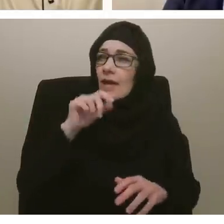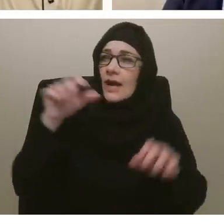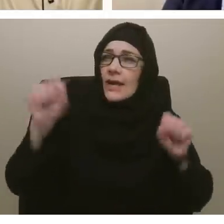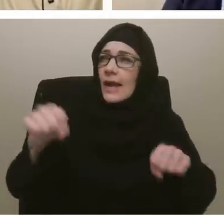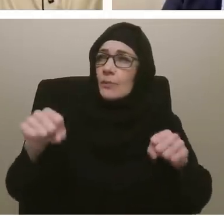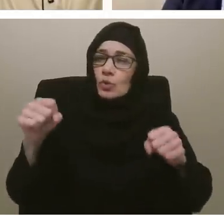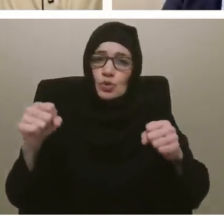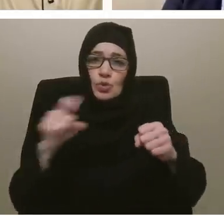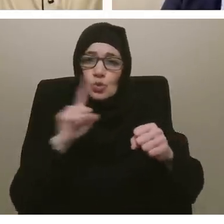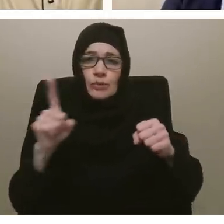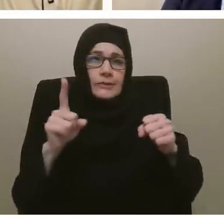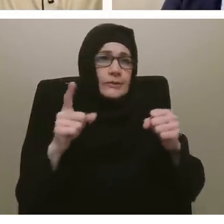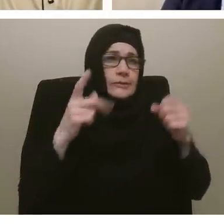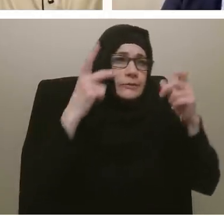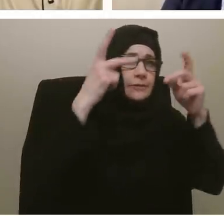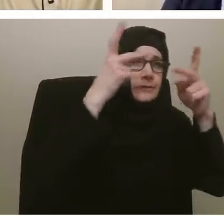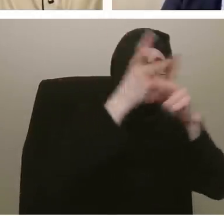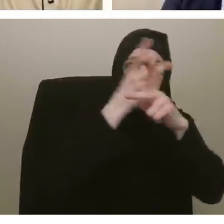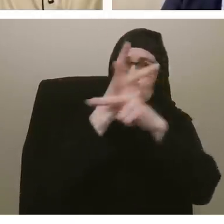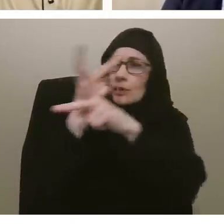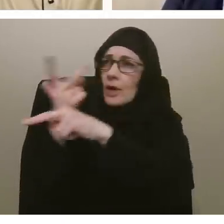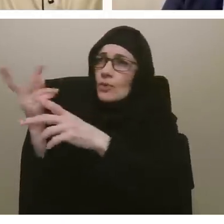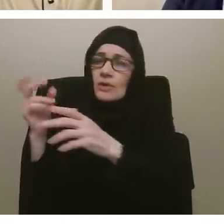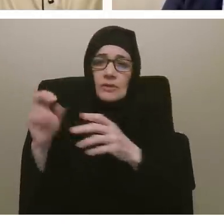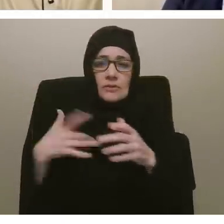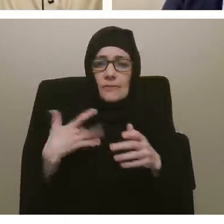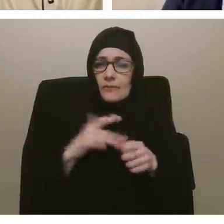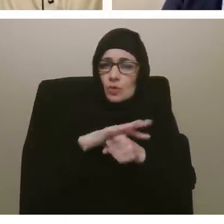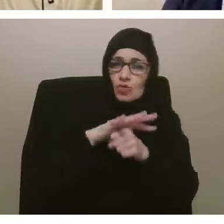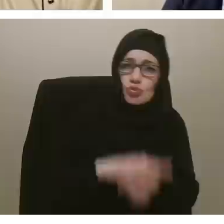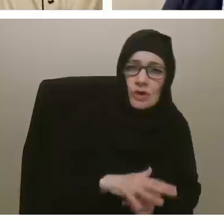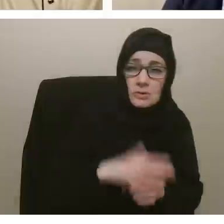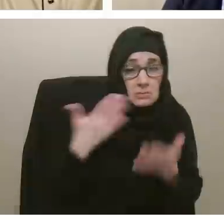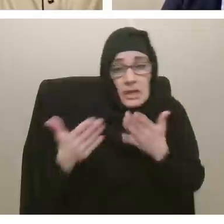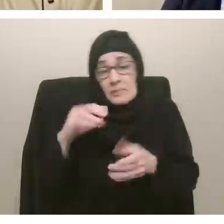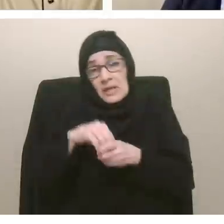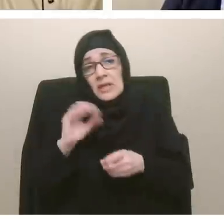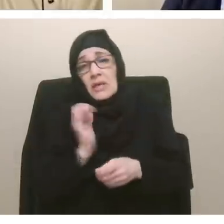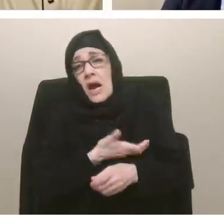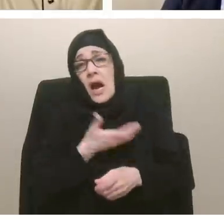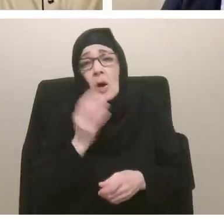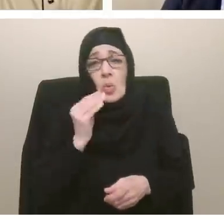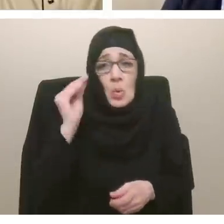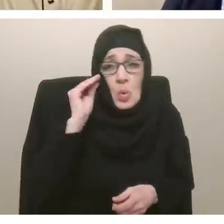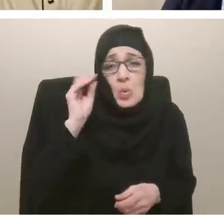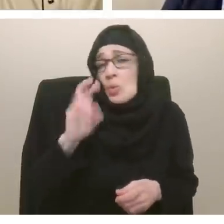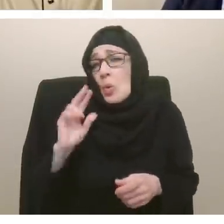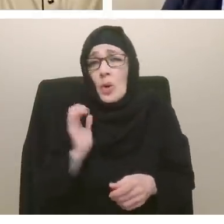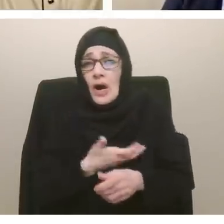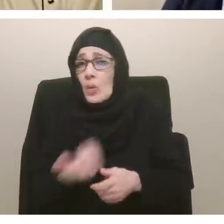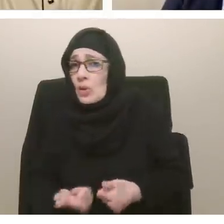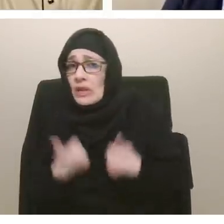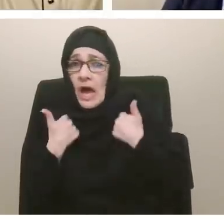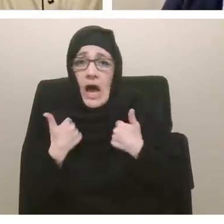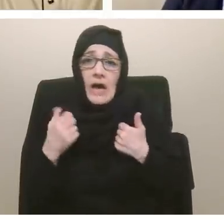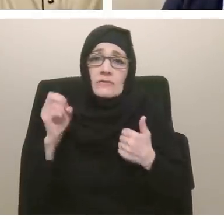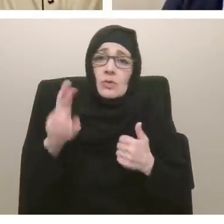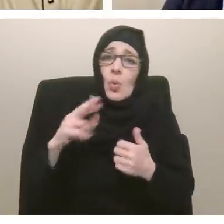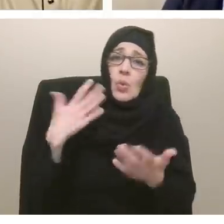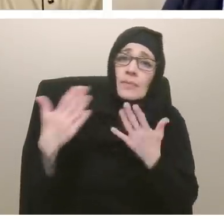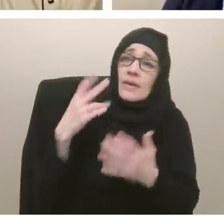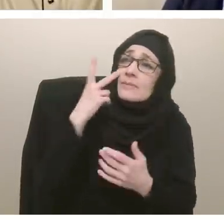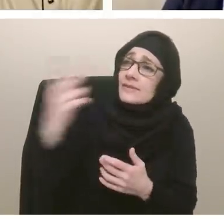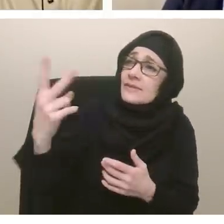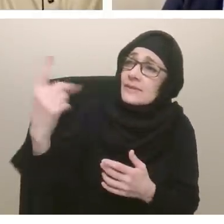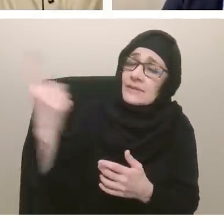things out, and we feel distressed, whether it's the circumstances of our own home, our own lives, or just watching something like